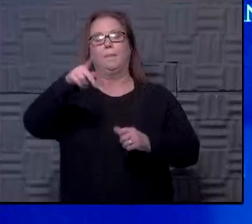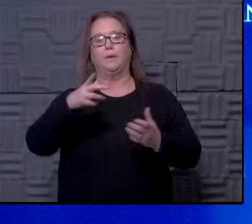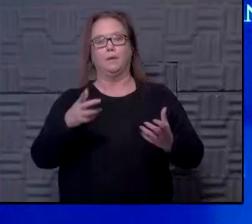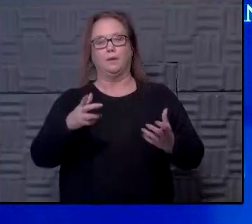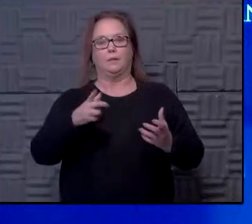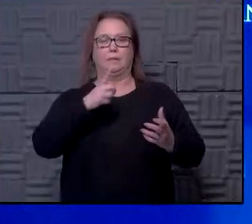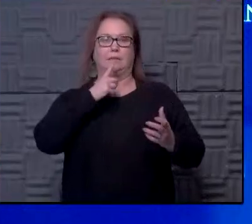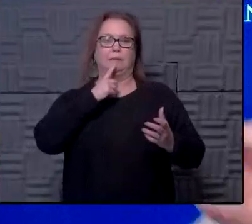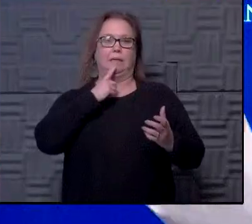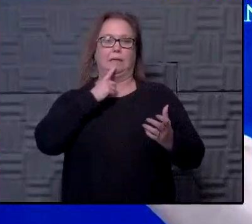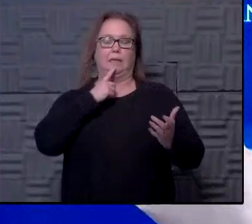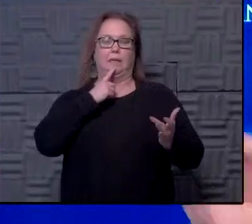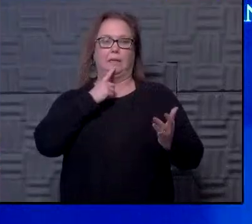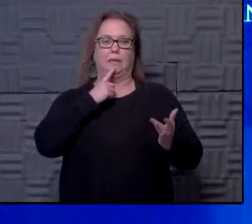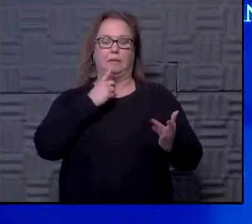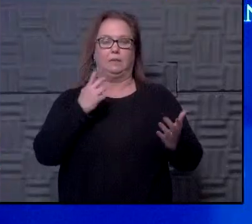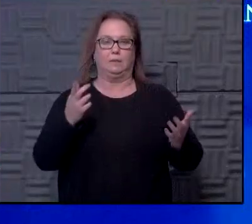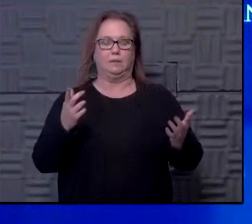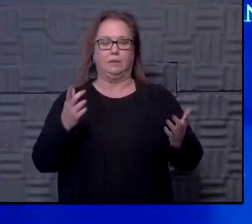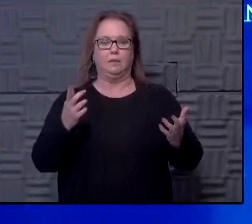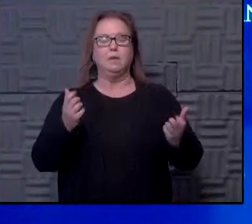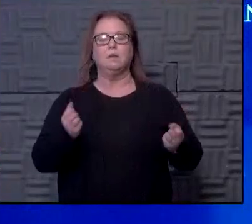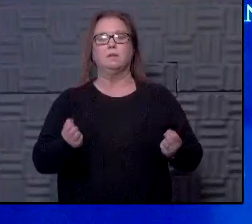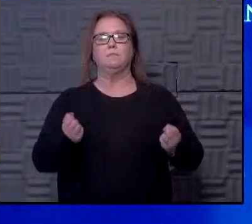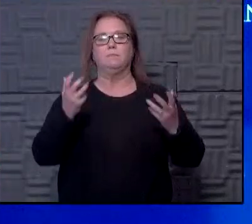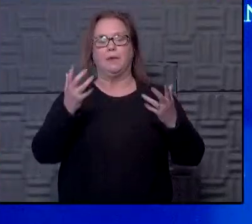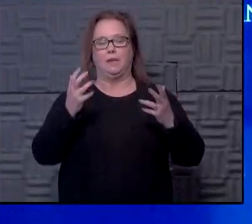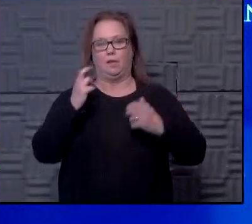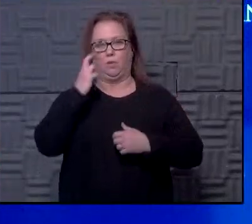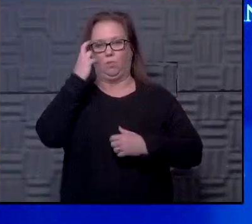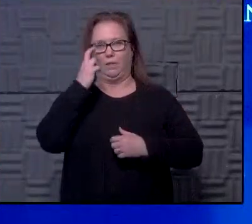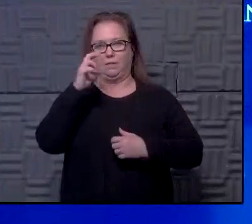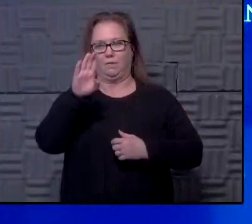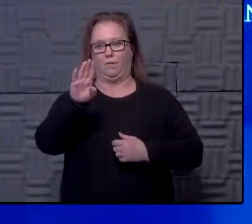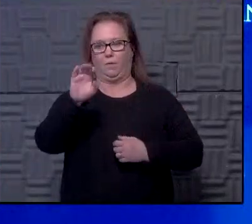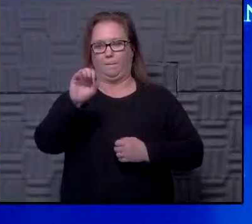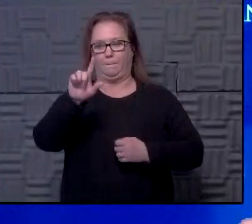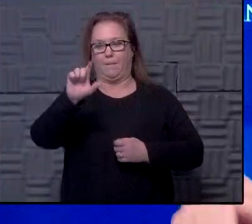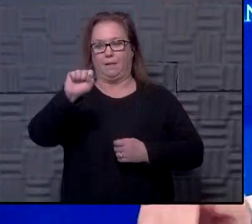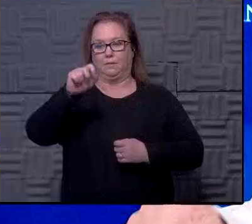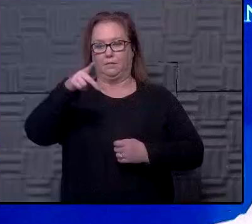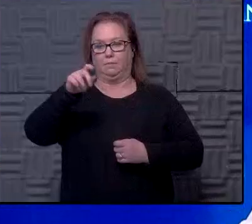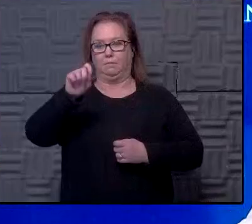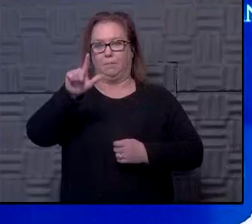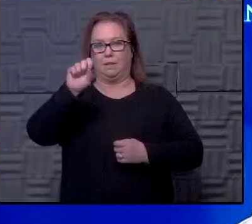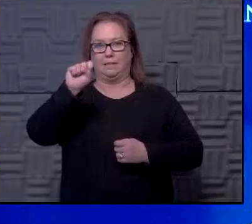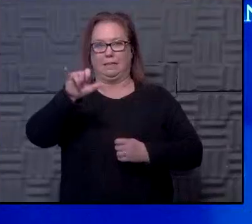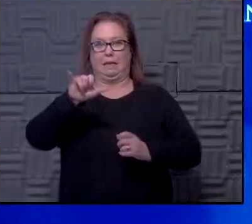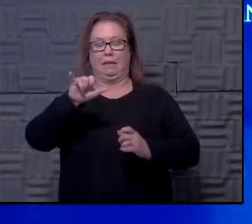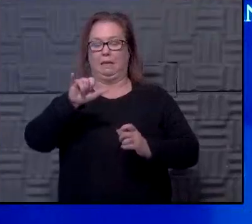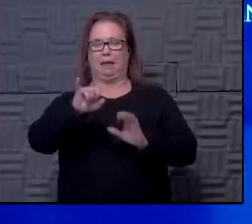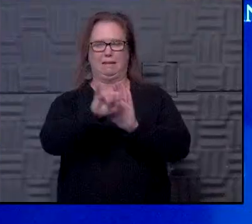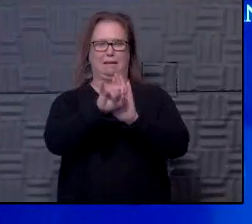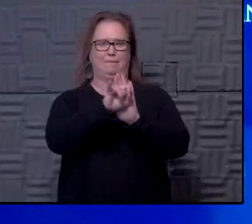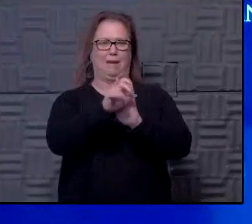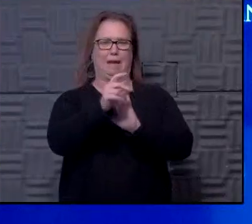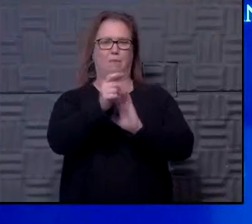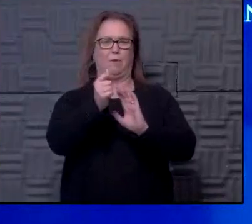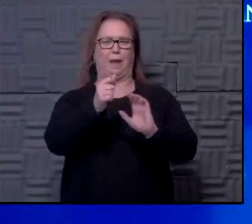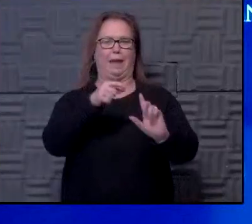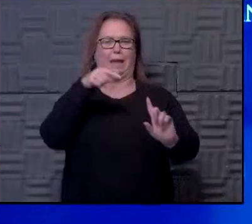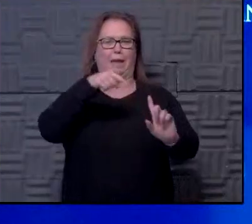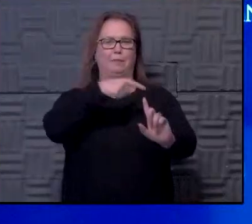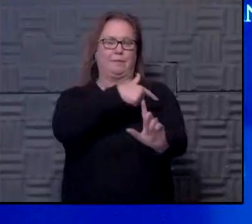just to say that there are many causes of Bell's palsy, and immediately go and say, well, it was the vaccine that did it. Yep. It's hard to